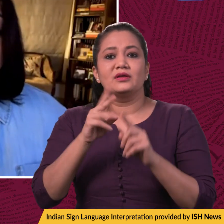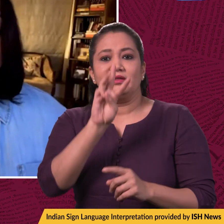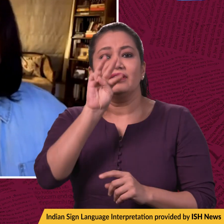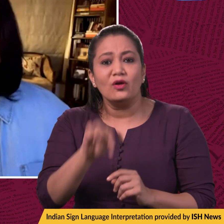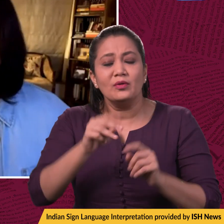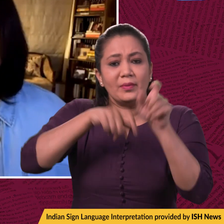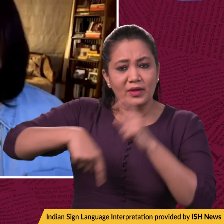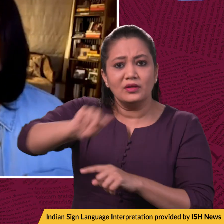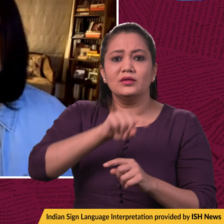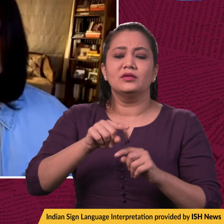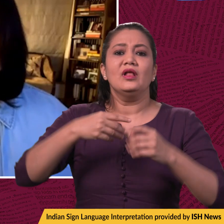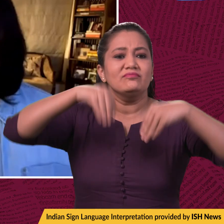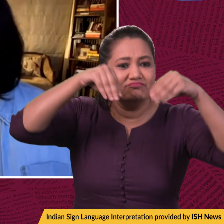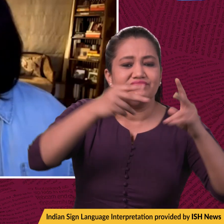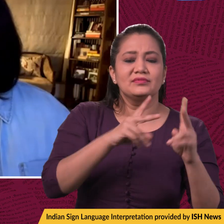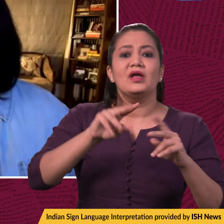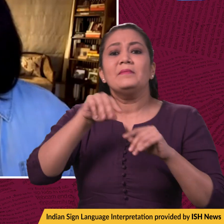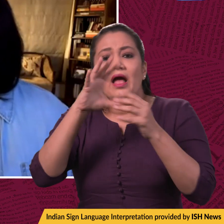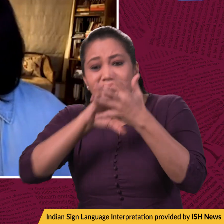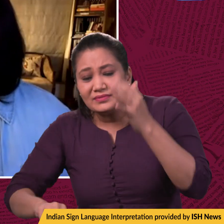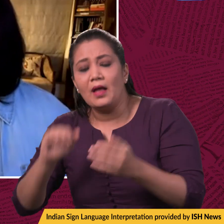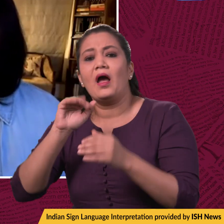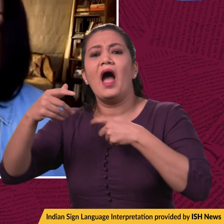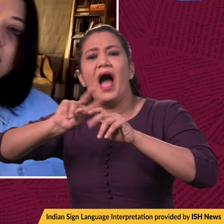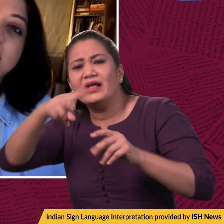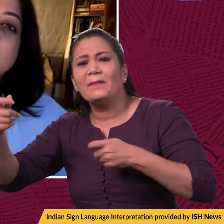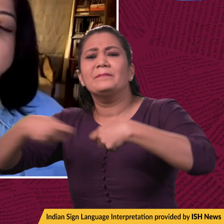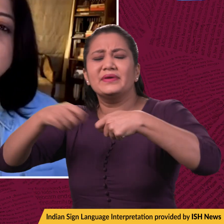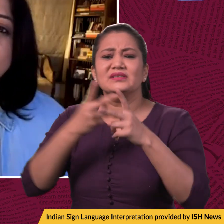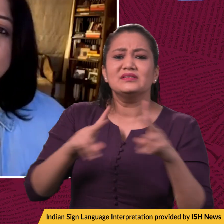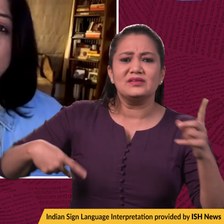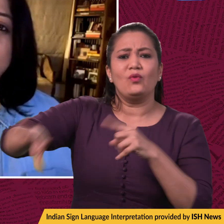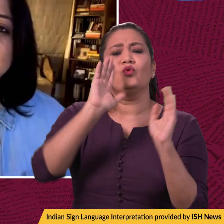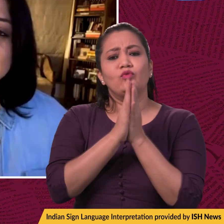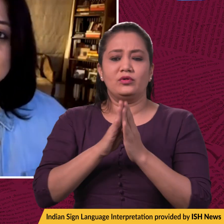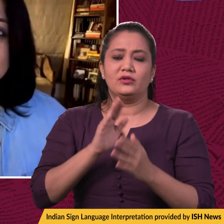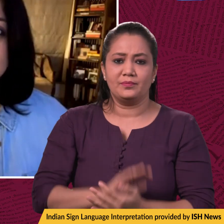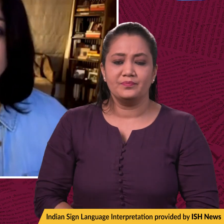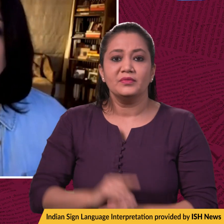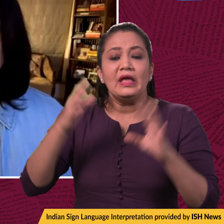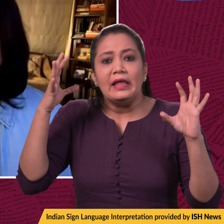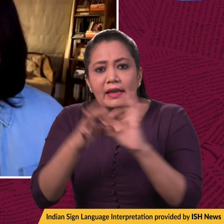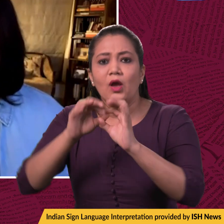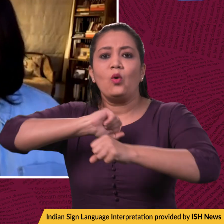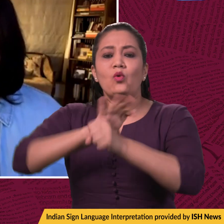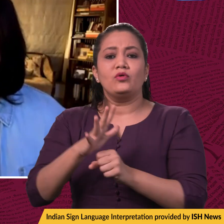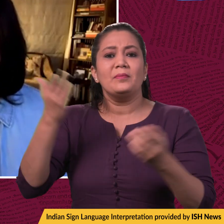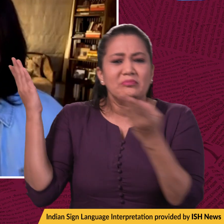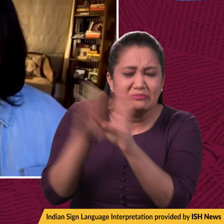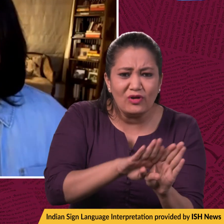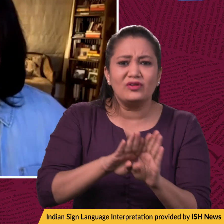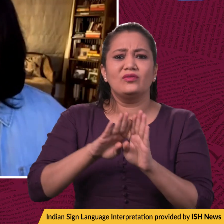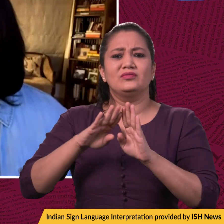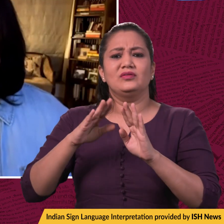rest accounted for the other businesses category. Of course, the assumption here is that it's COVID-linked because of lockdowns